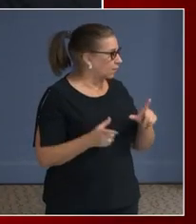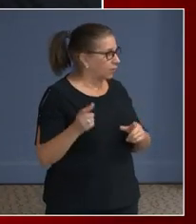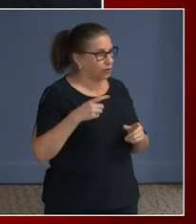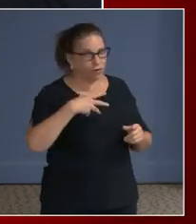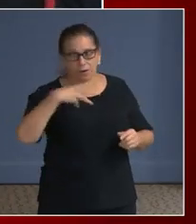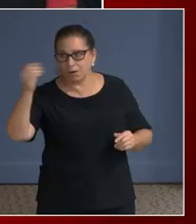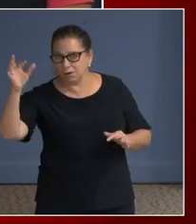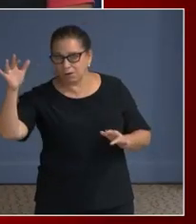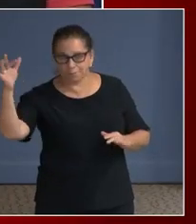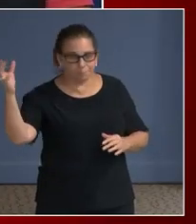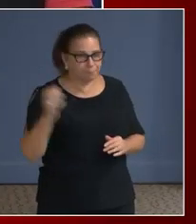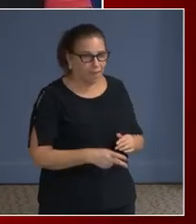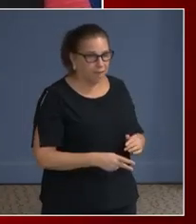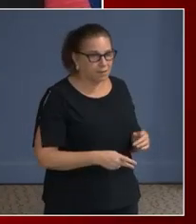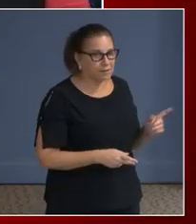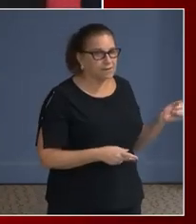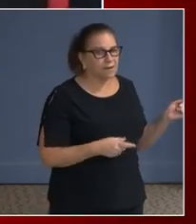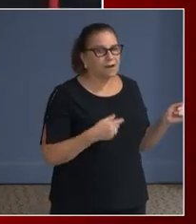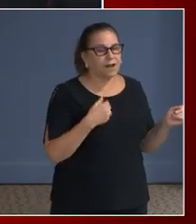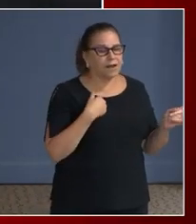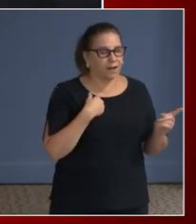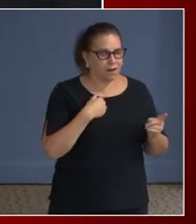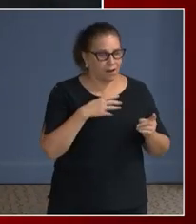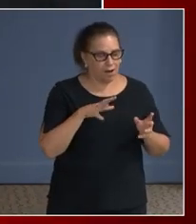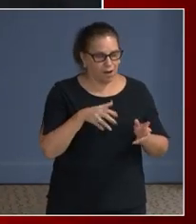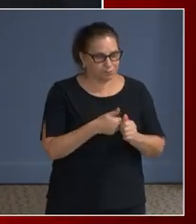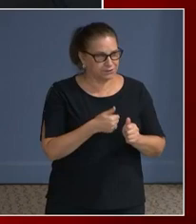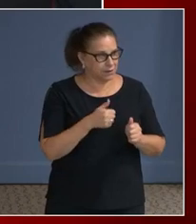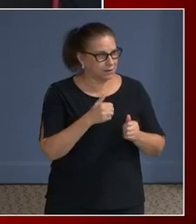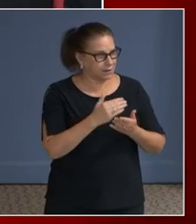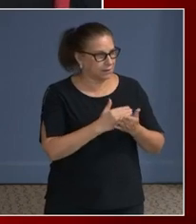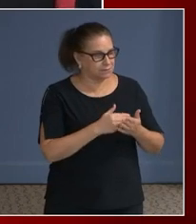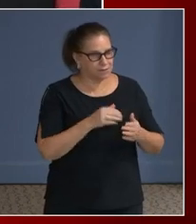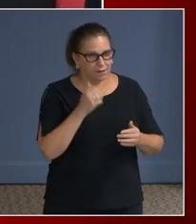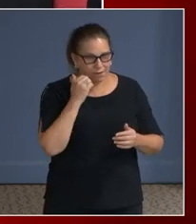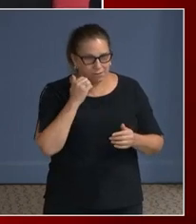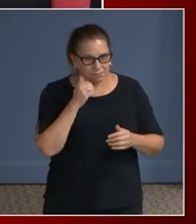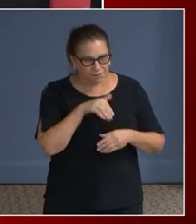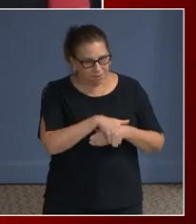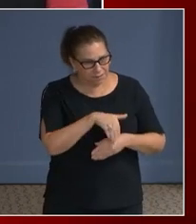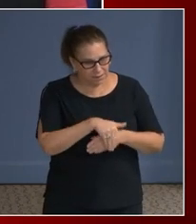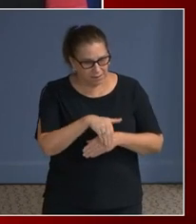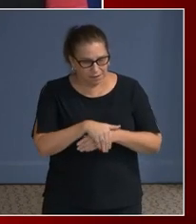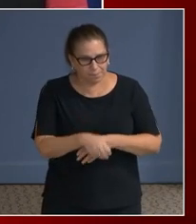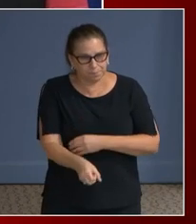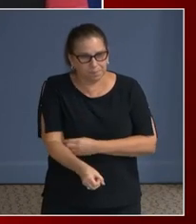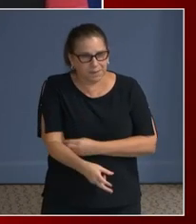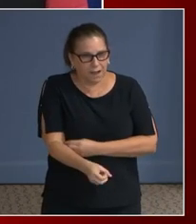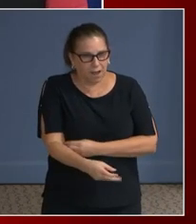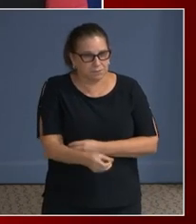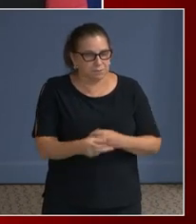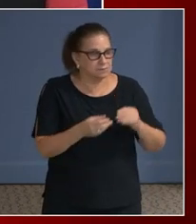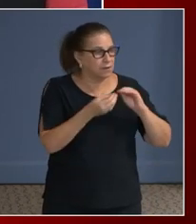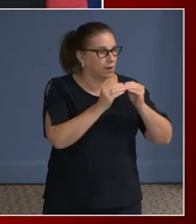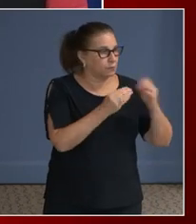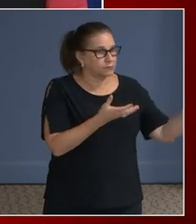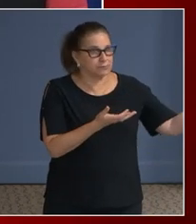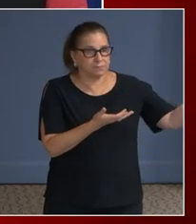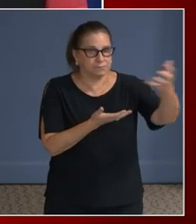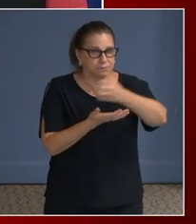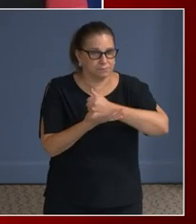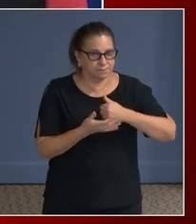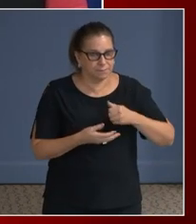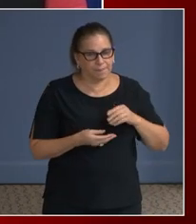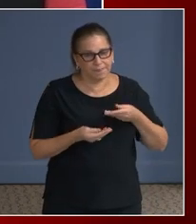that. The list is updated at midnight. In addition to posting the list, we have our guidance for travel and how essential